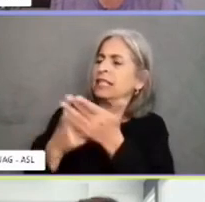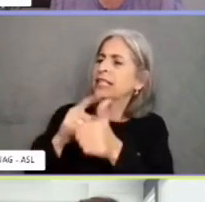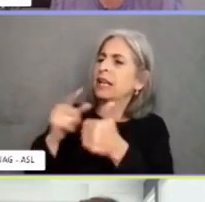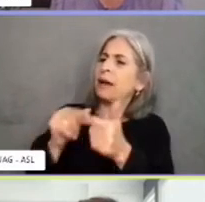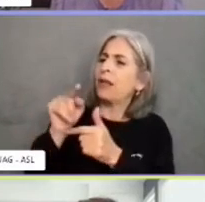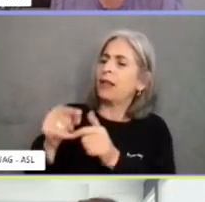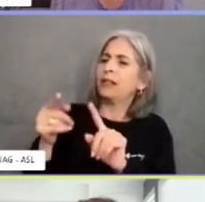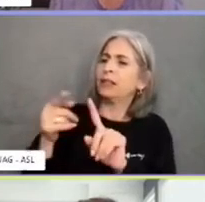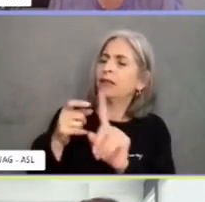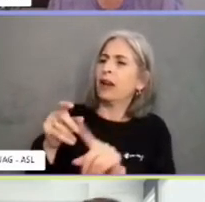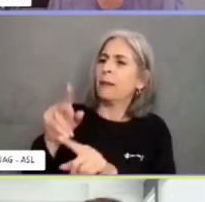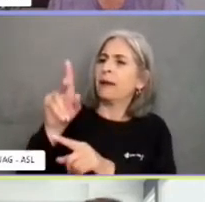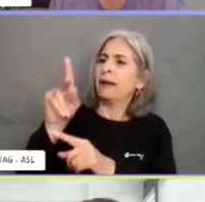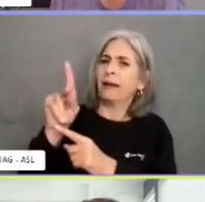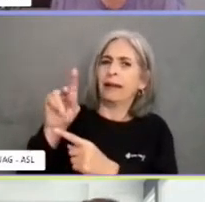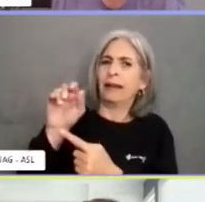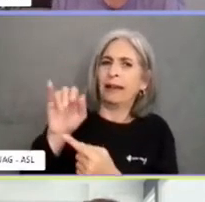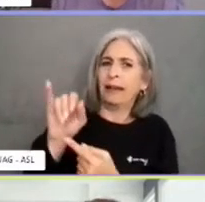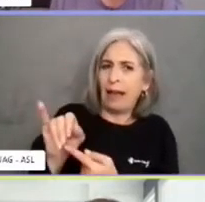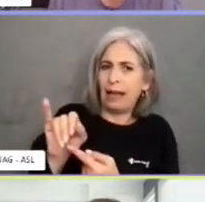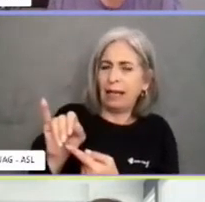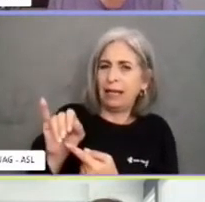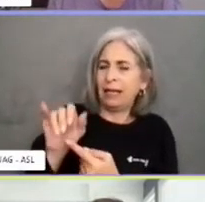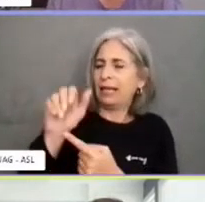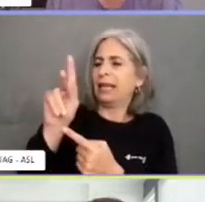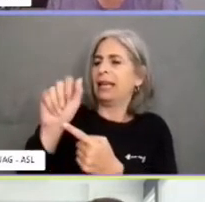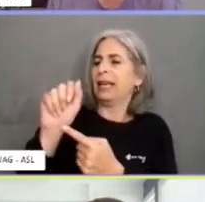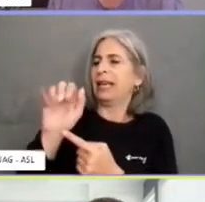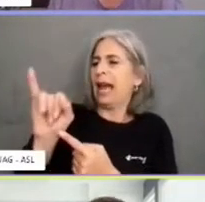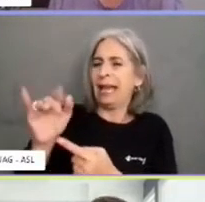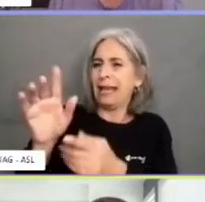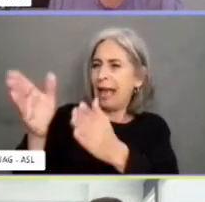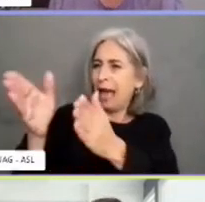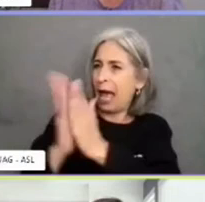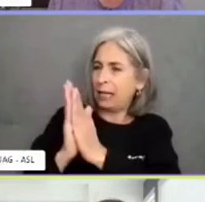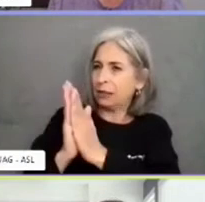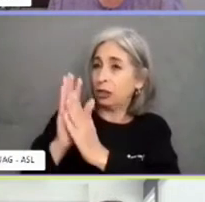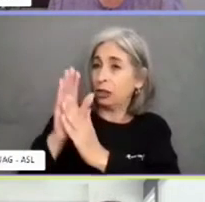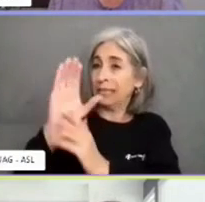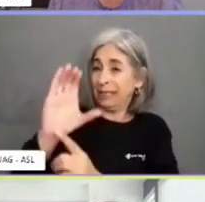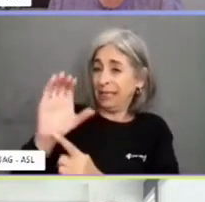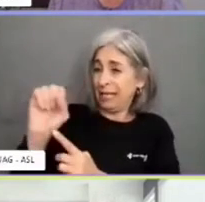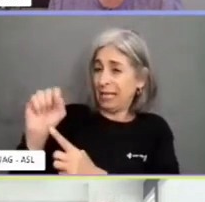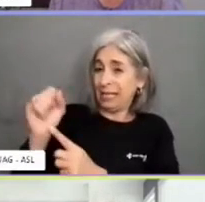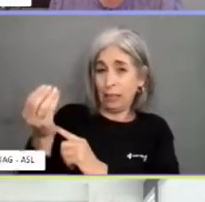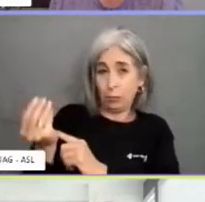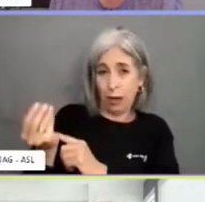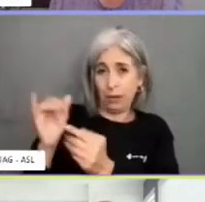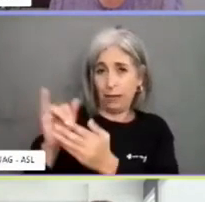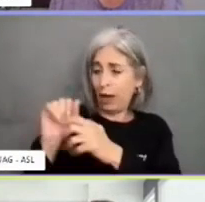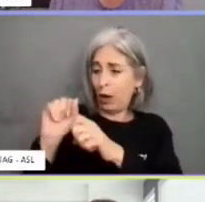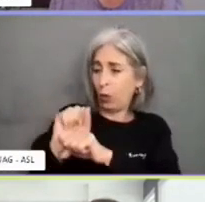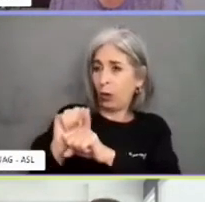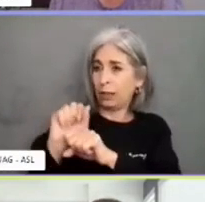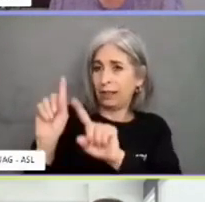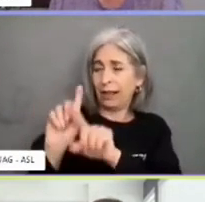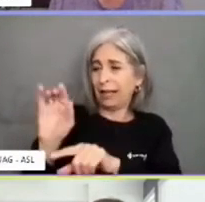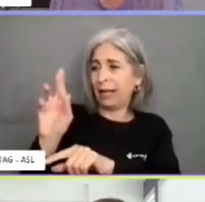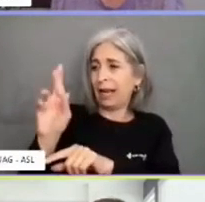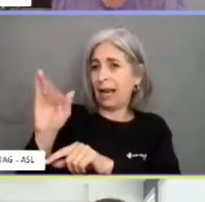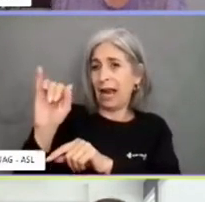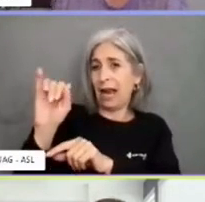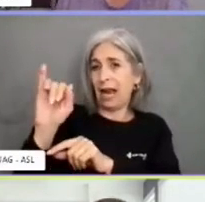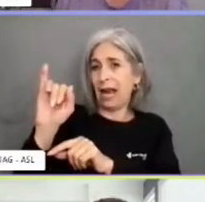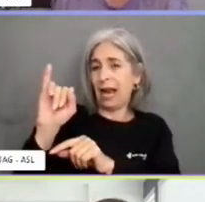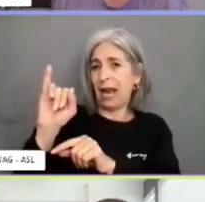from Kai. Kai asks, do you think that a CSS property that works like ARIA hidden